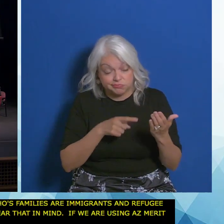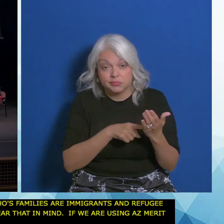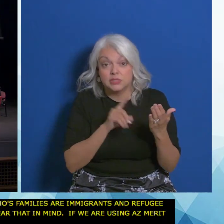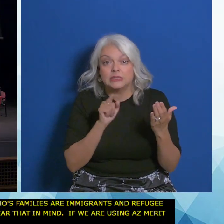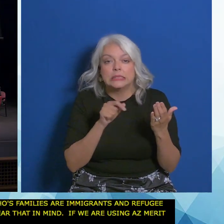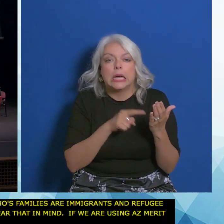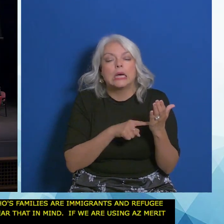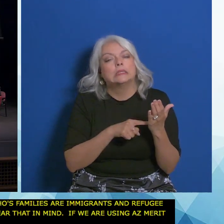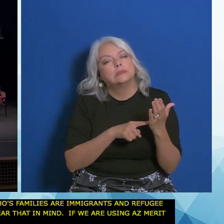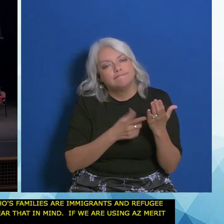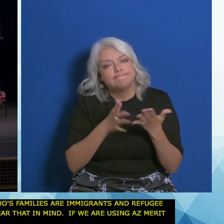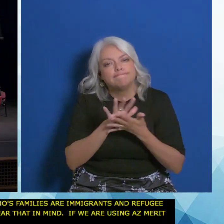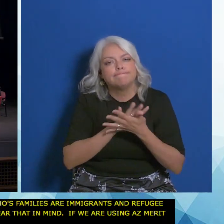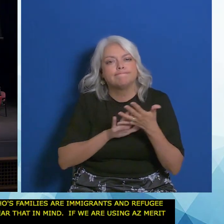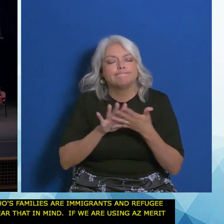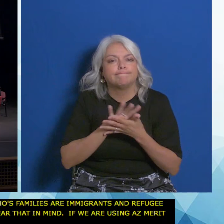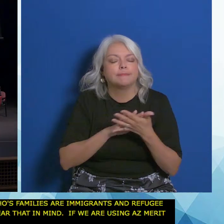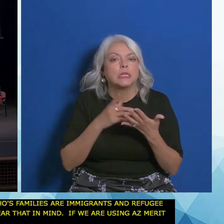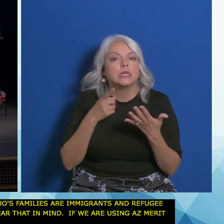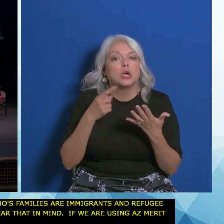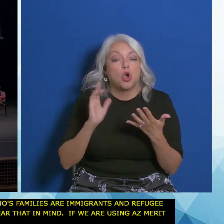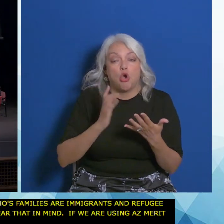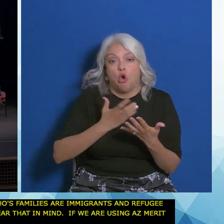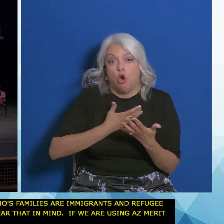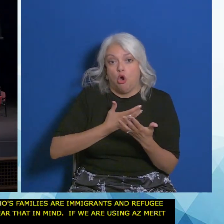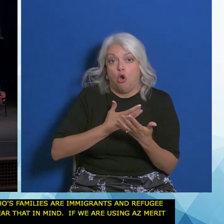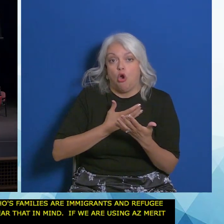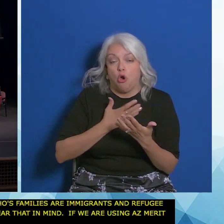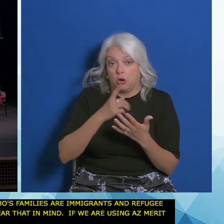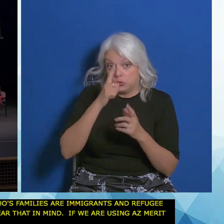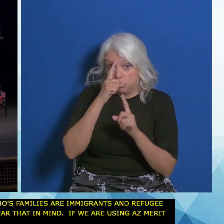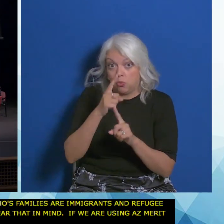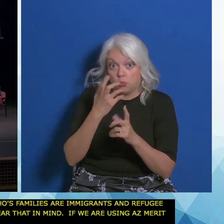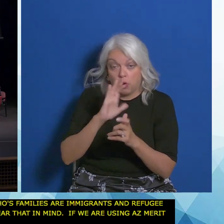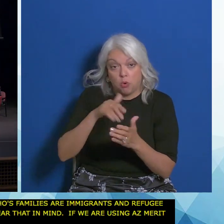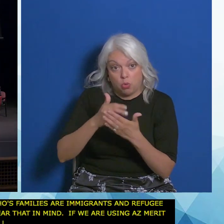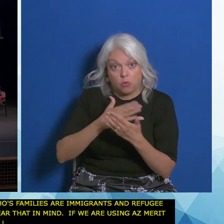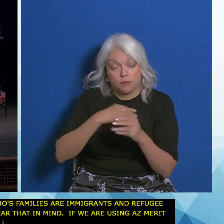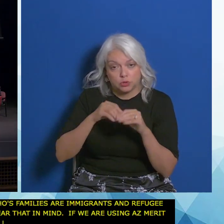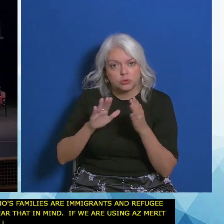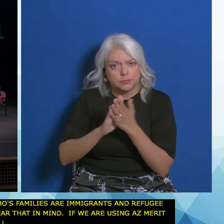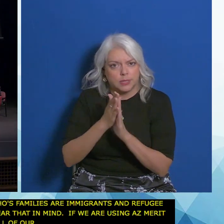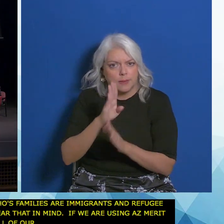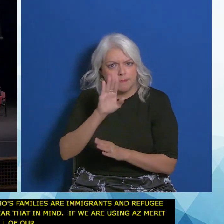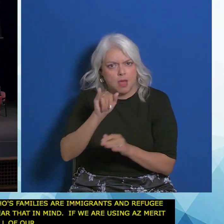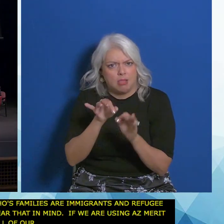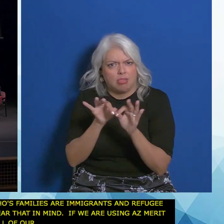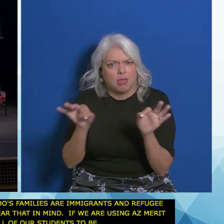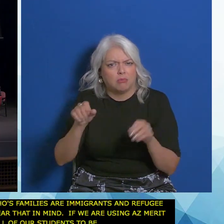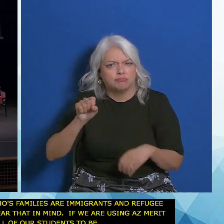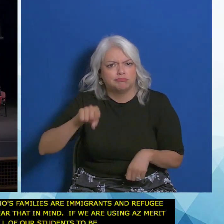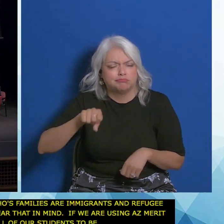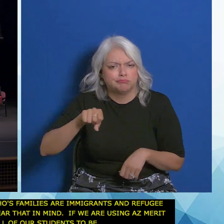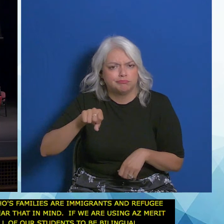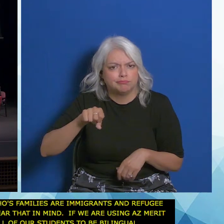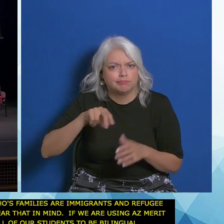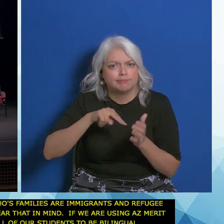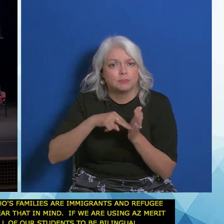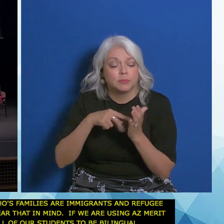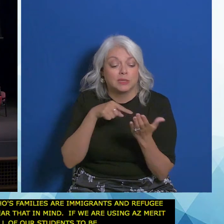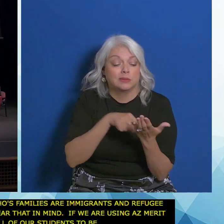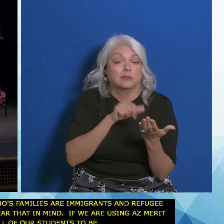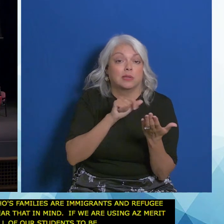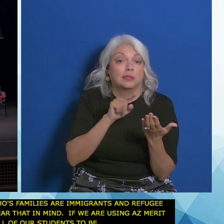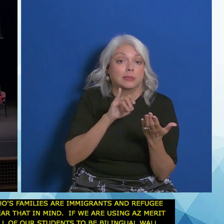we may have an intention for, an intention for all of our students to be bilingual, and it is not